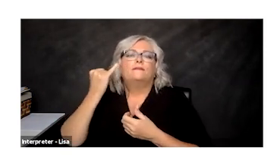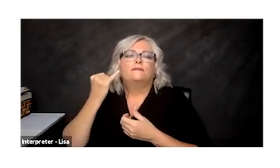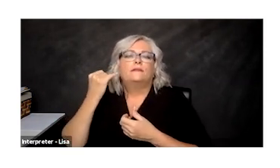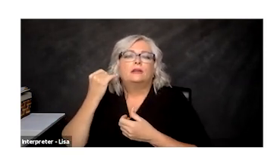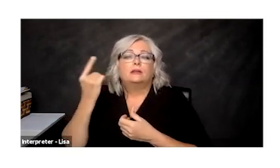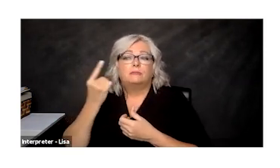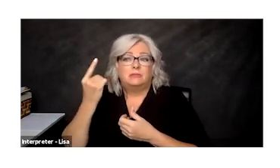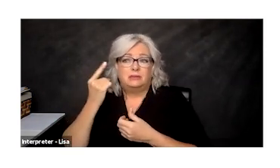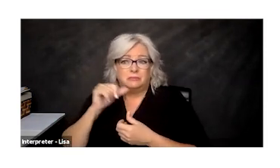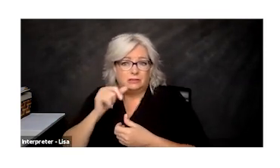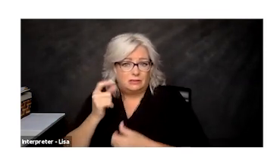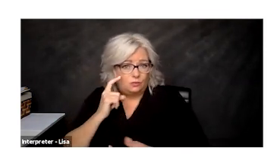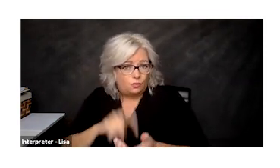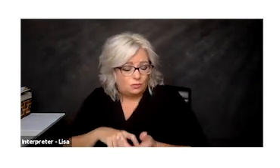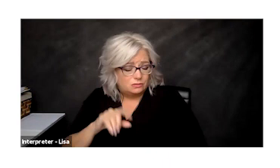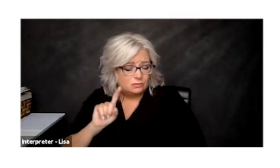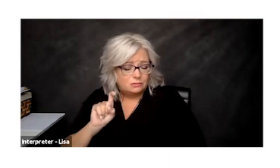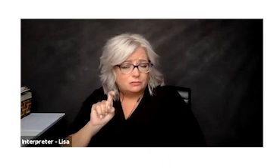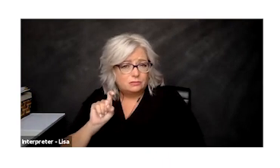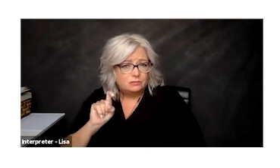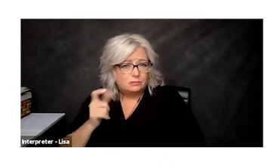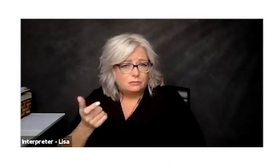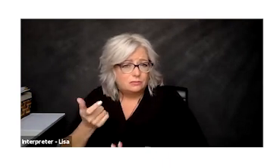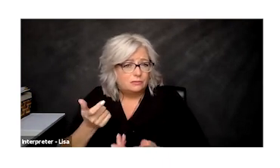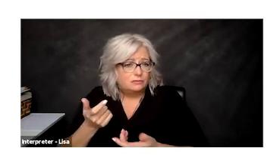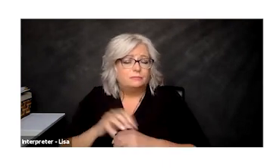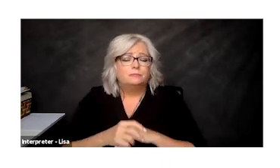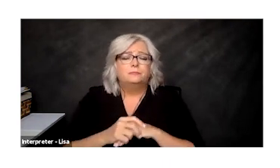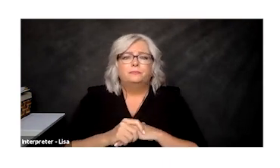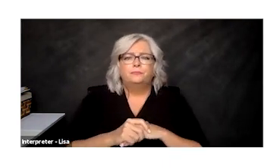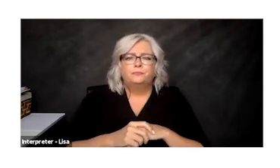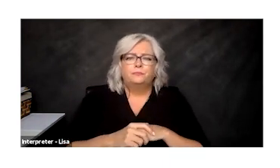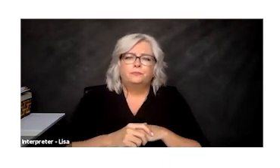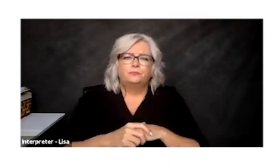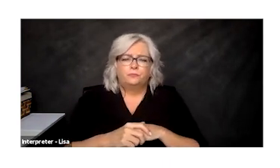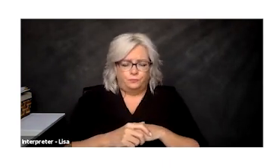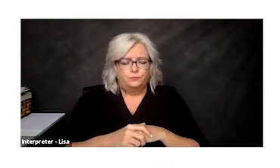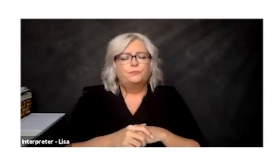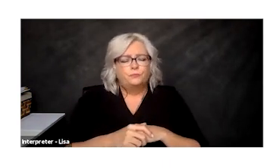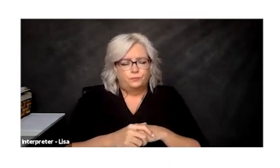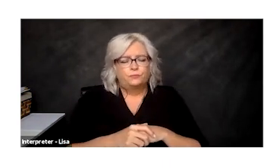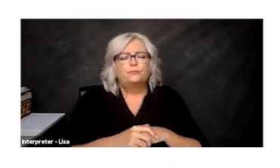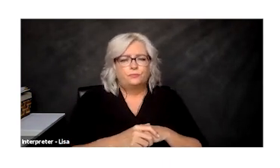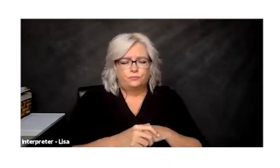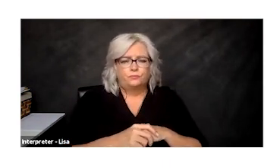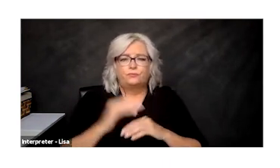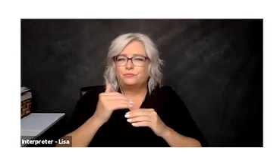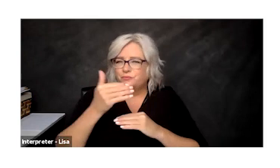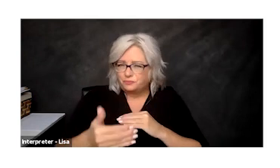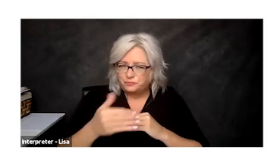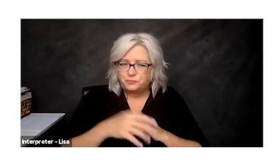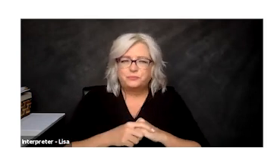designs? Absolutely. Yeah, Truman, can you go to the next